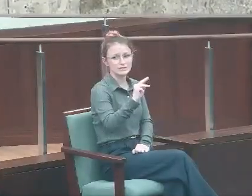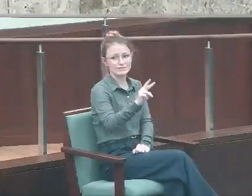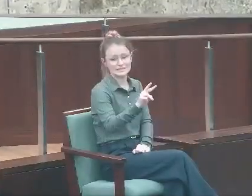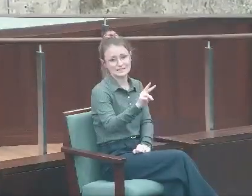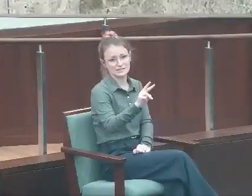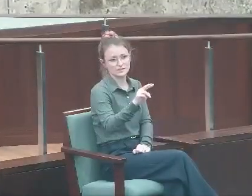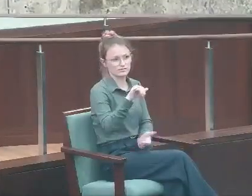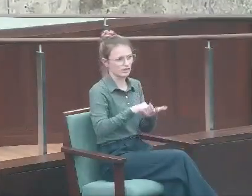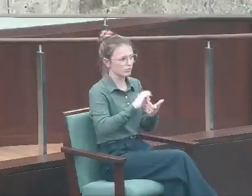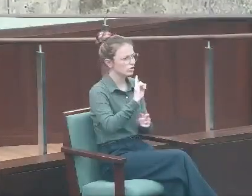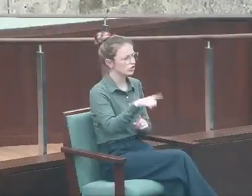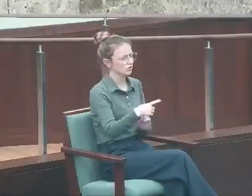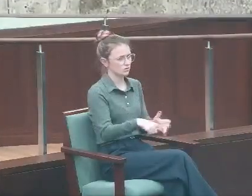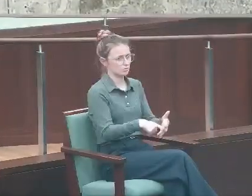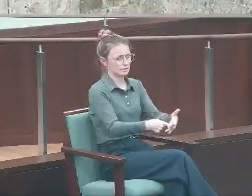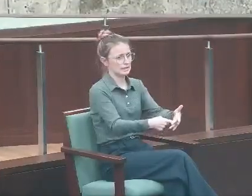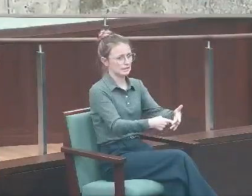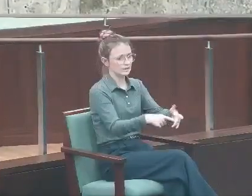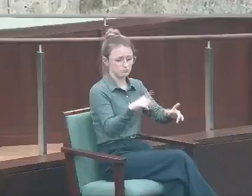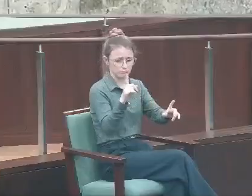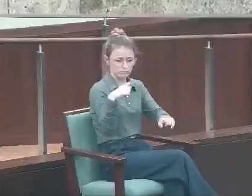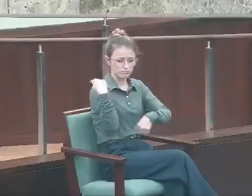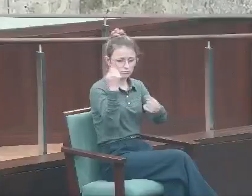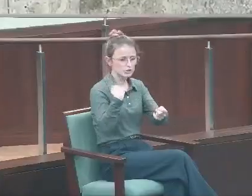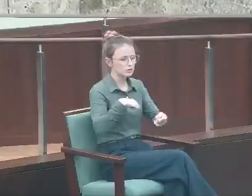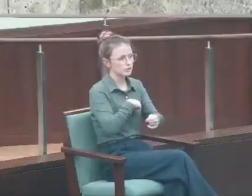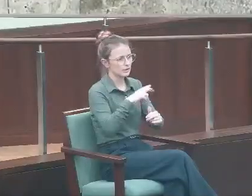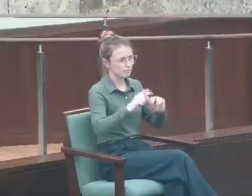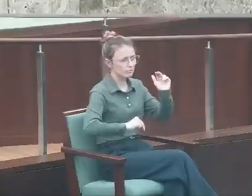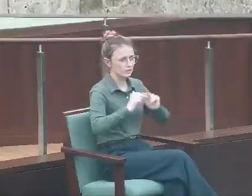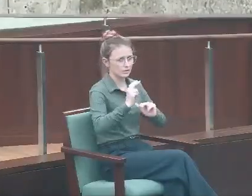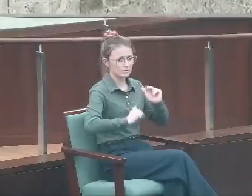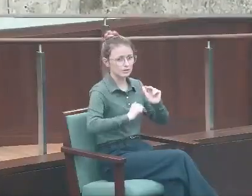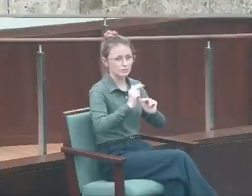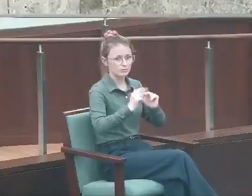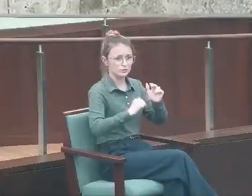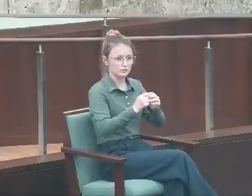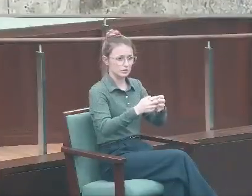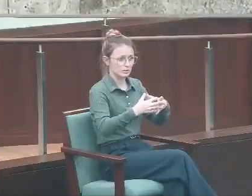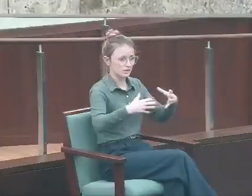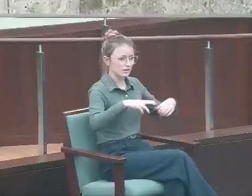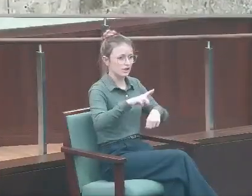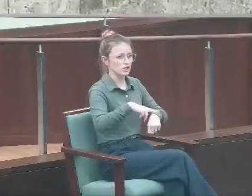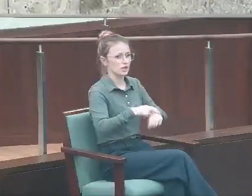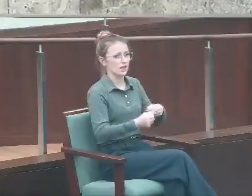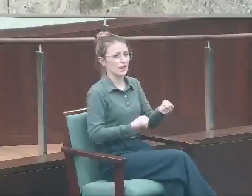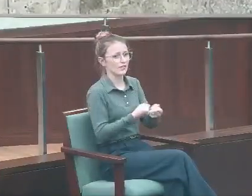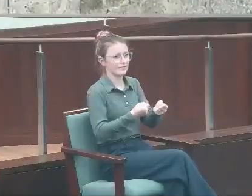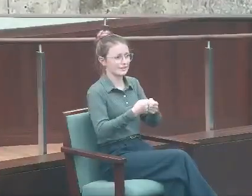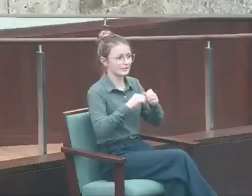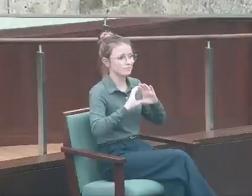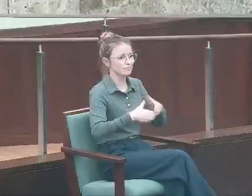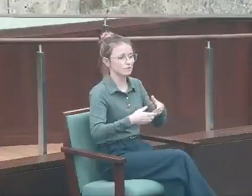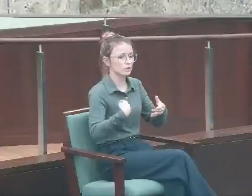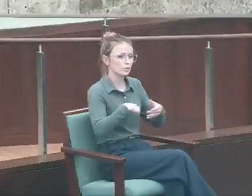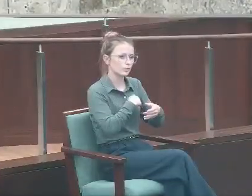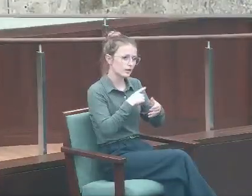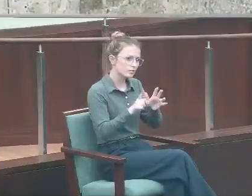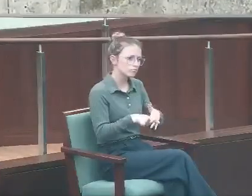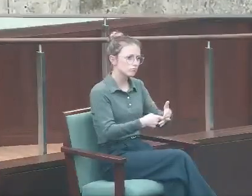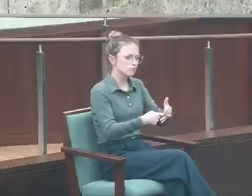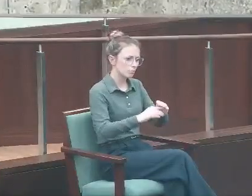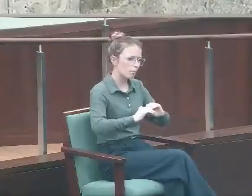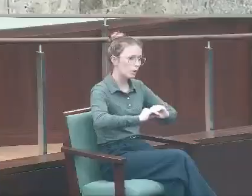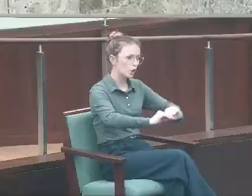was just the start. Since then, we have built an unmatched advocacy record. We mobilized support to defeat a